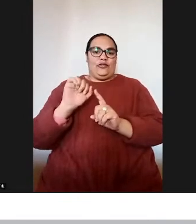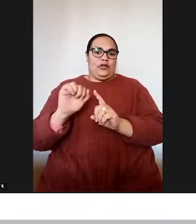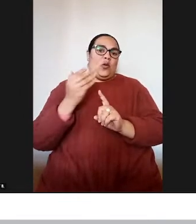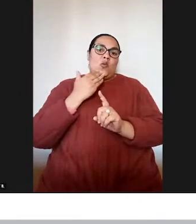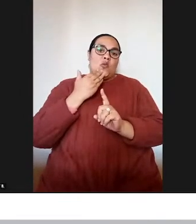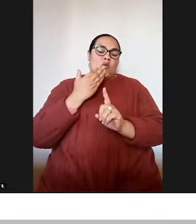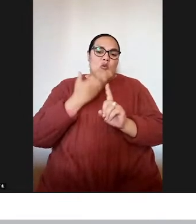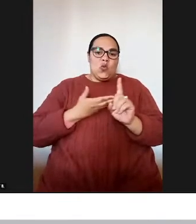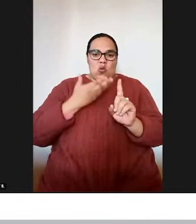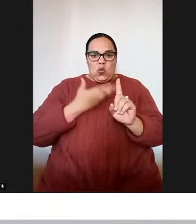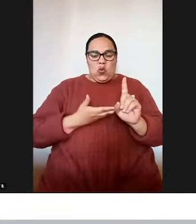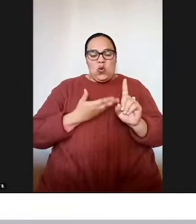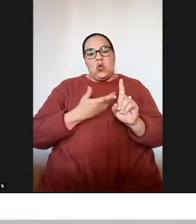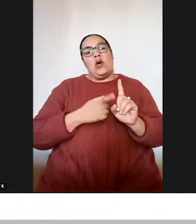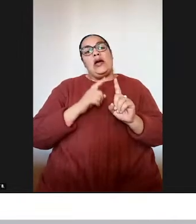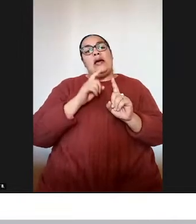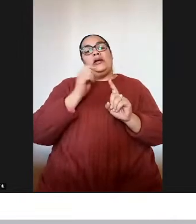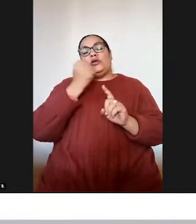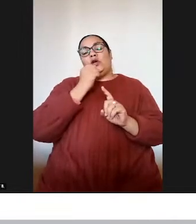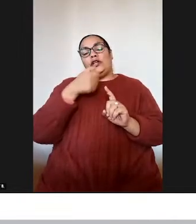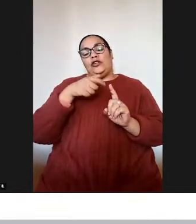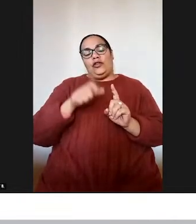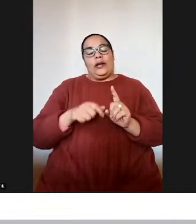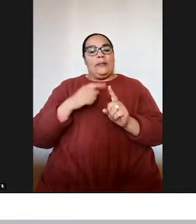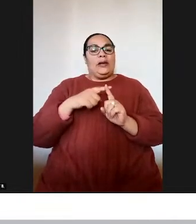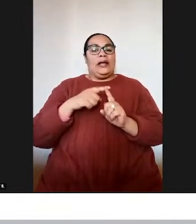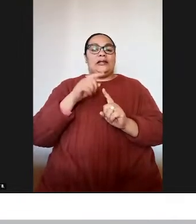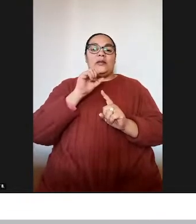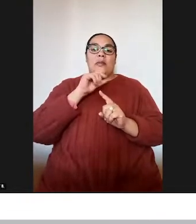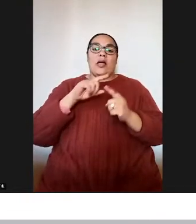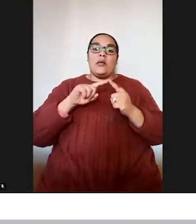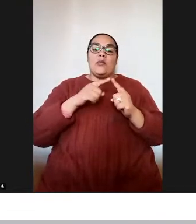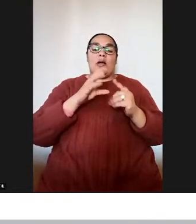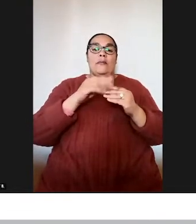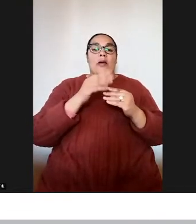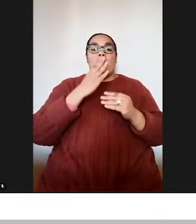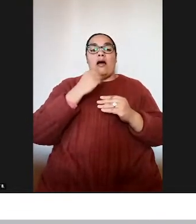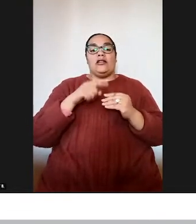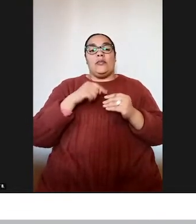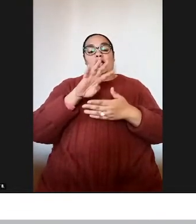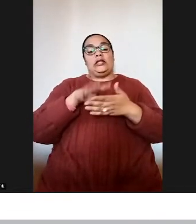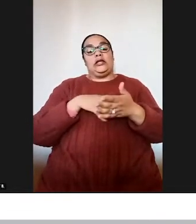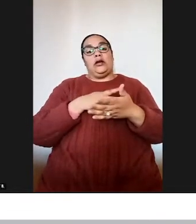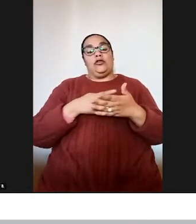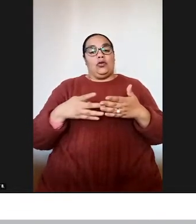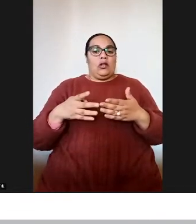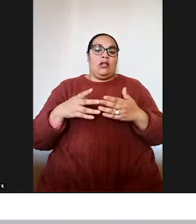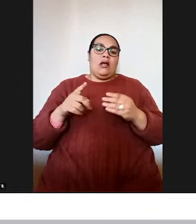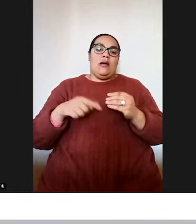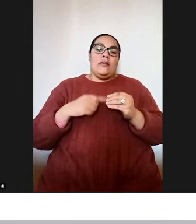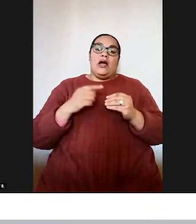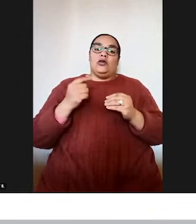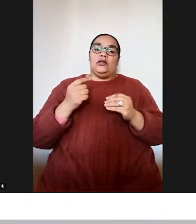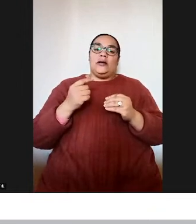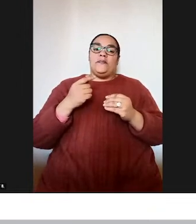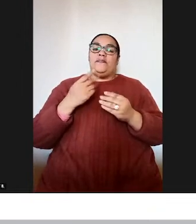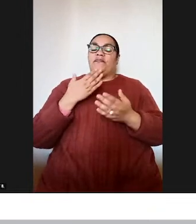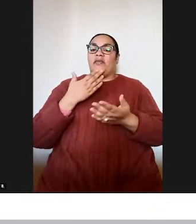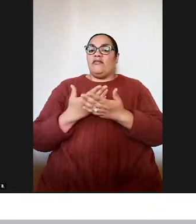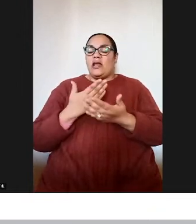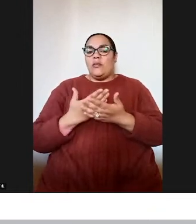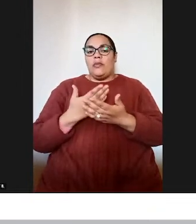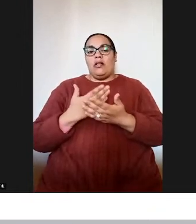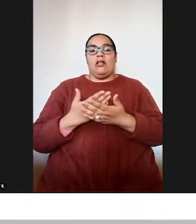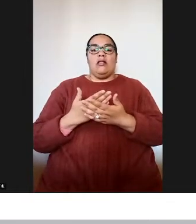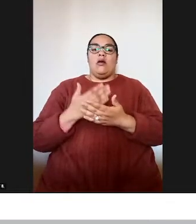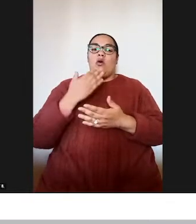The point, sorry, Chair, that the members raising around the scheduling of and the availability of